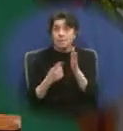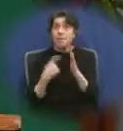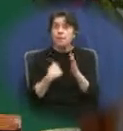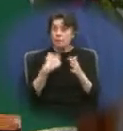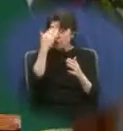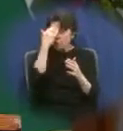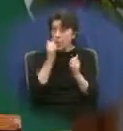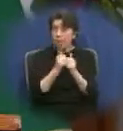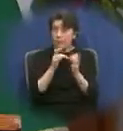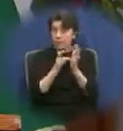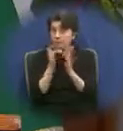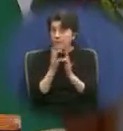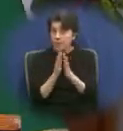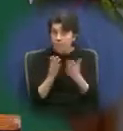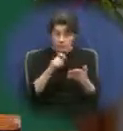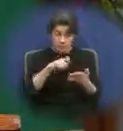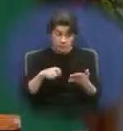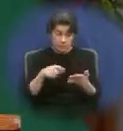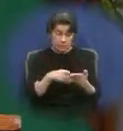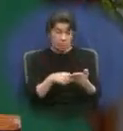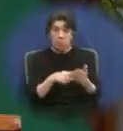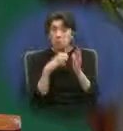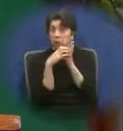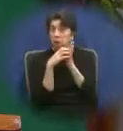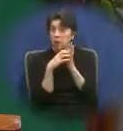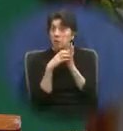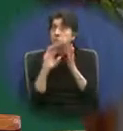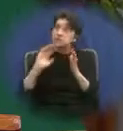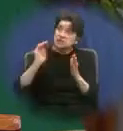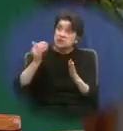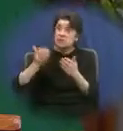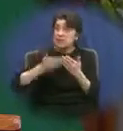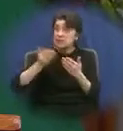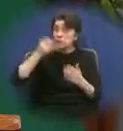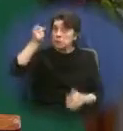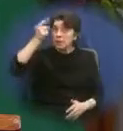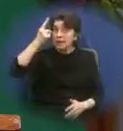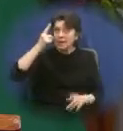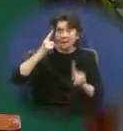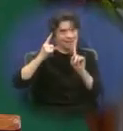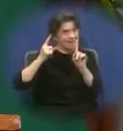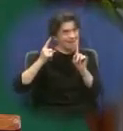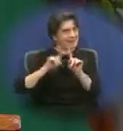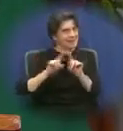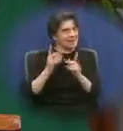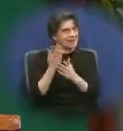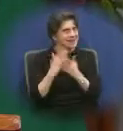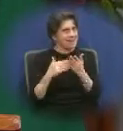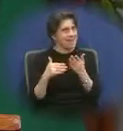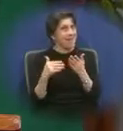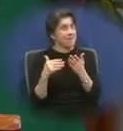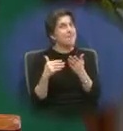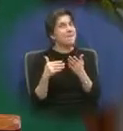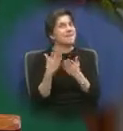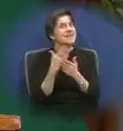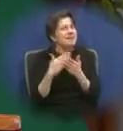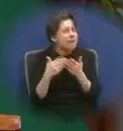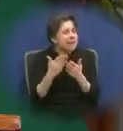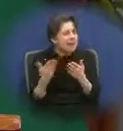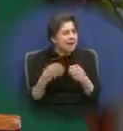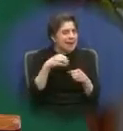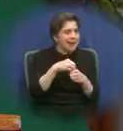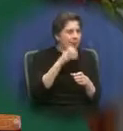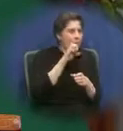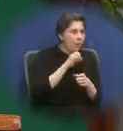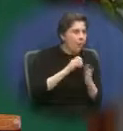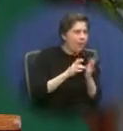scripture that the passages are rather easy for us to understand. But some of the passages, some of the elements of sacred scripture, Old Testament